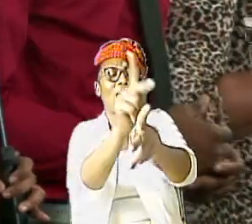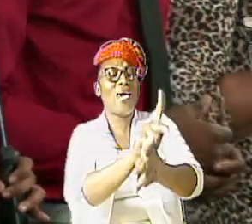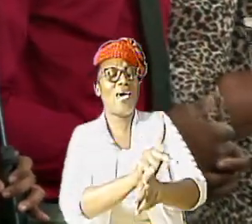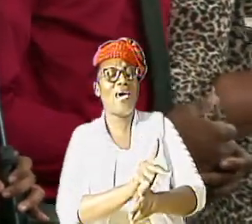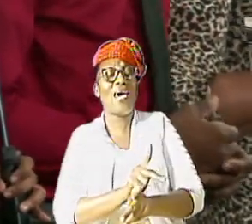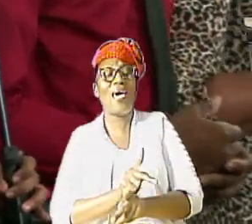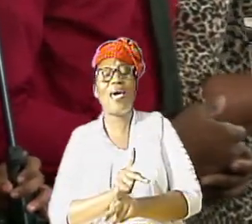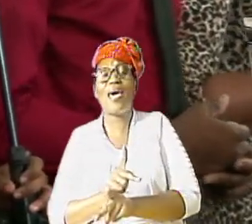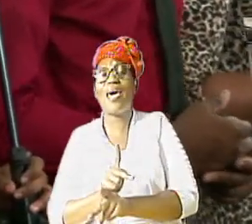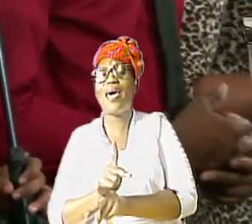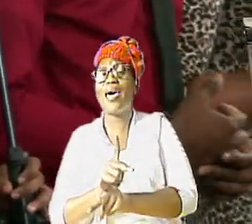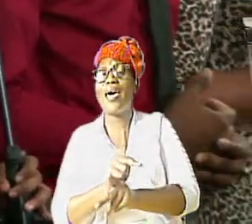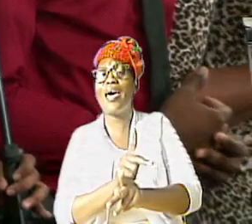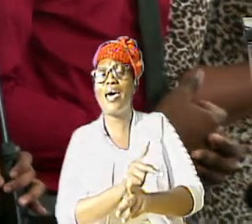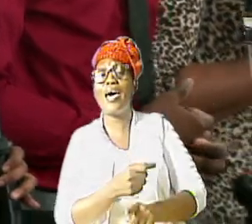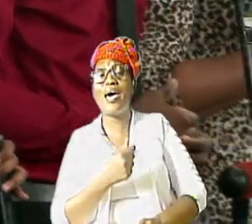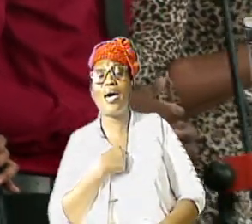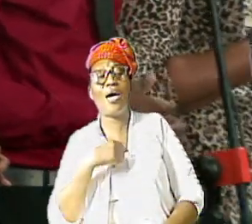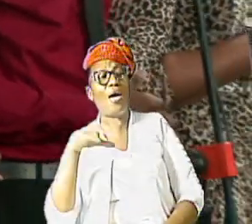because you